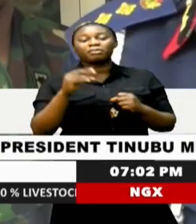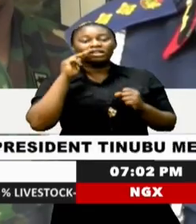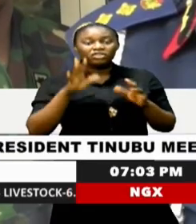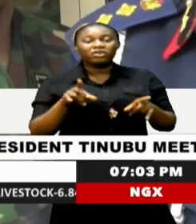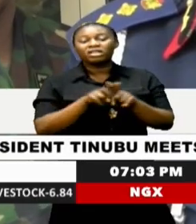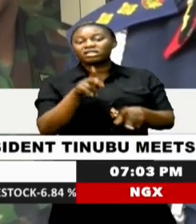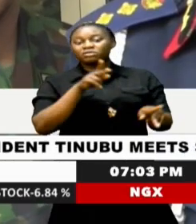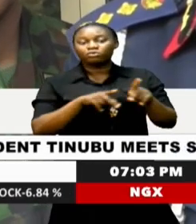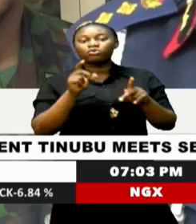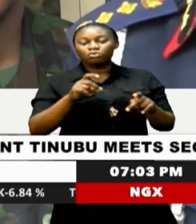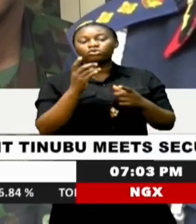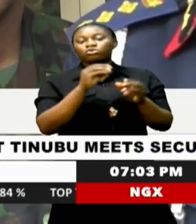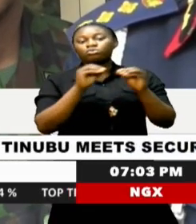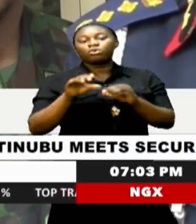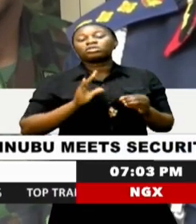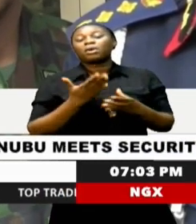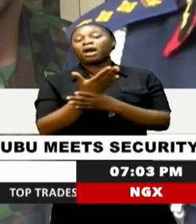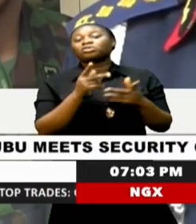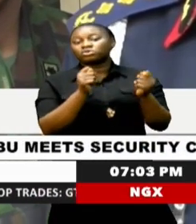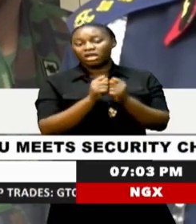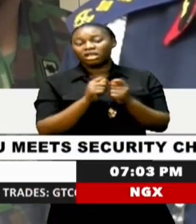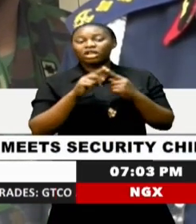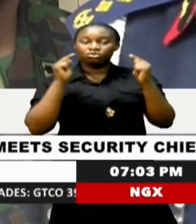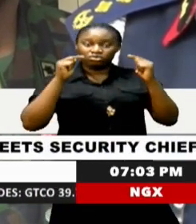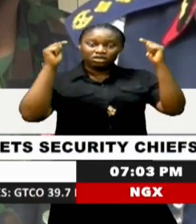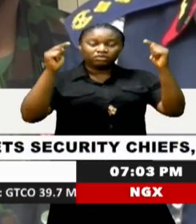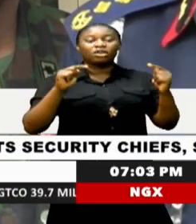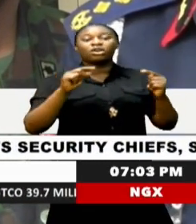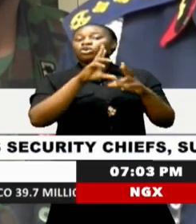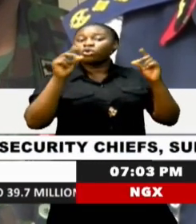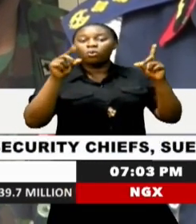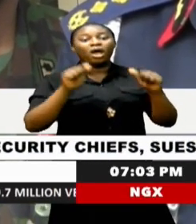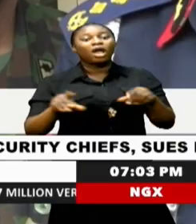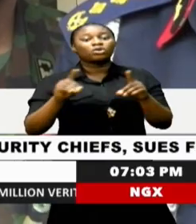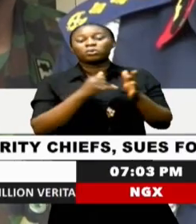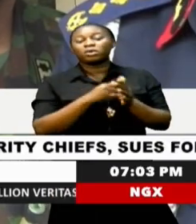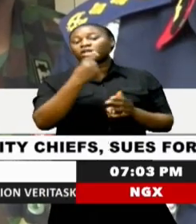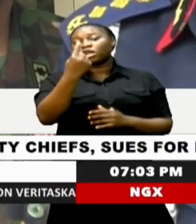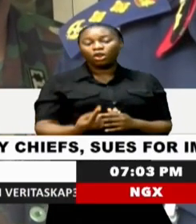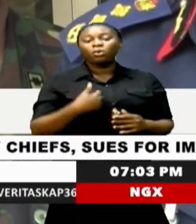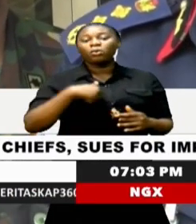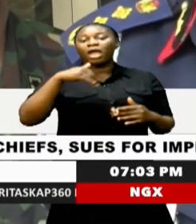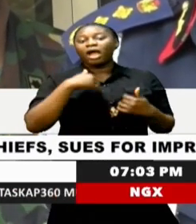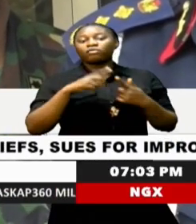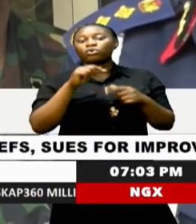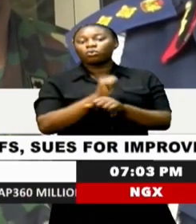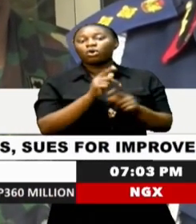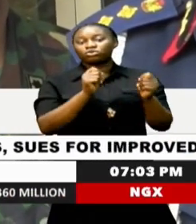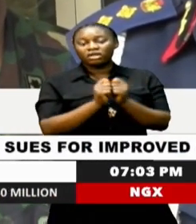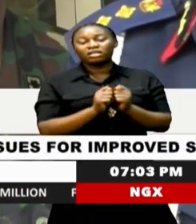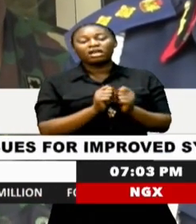achieve this success. Nobody can do it alone. No single service, no single individual can do this. We all need to work together, including the